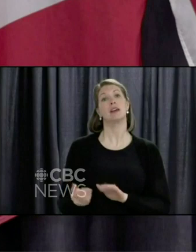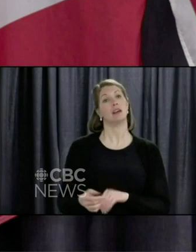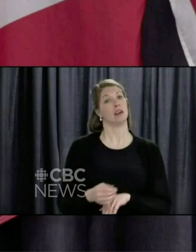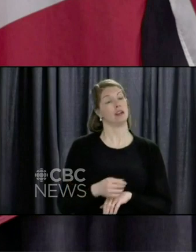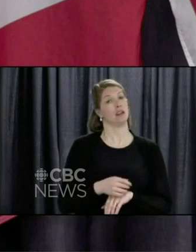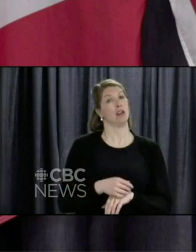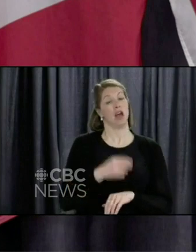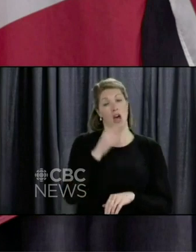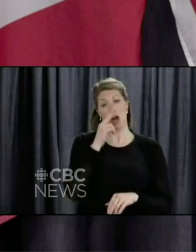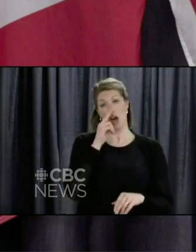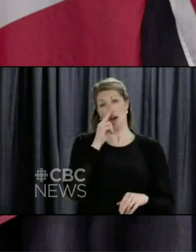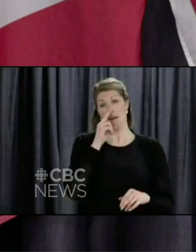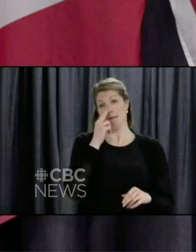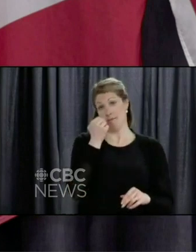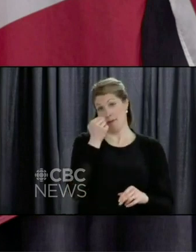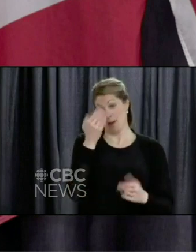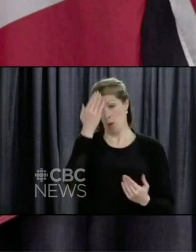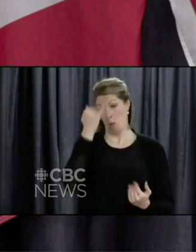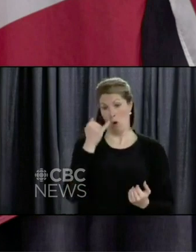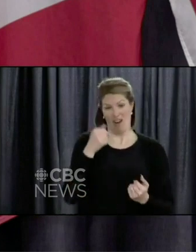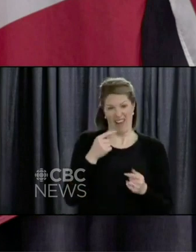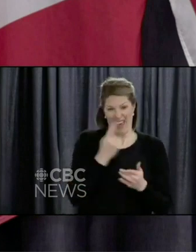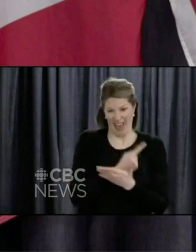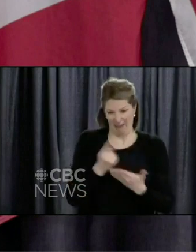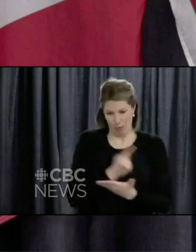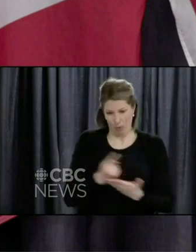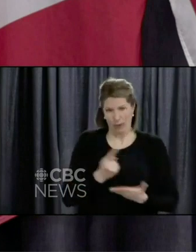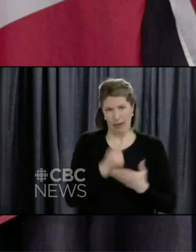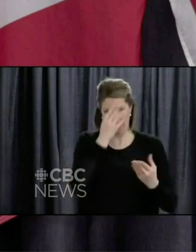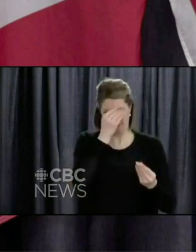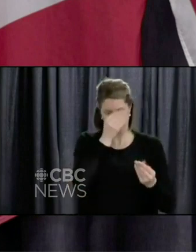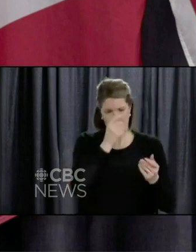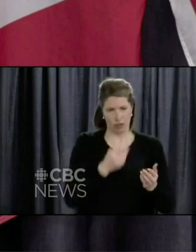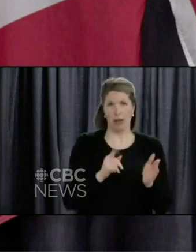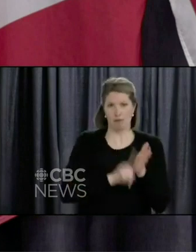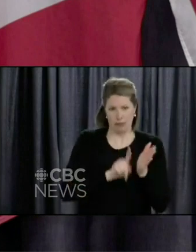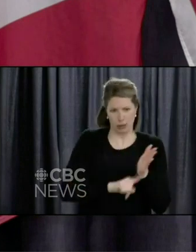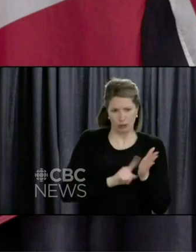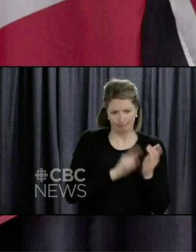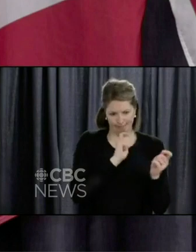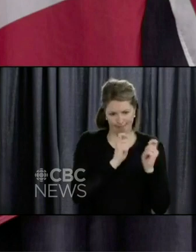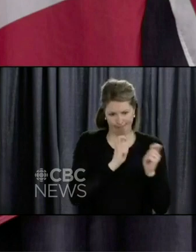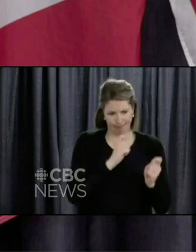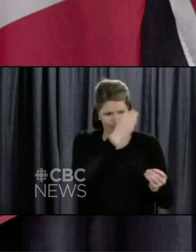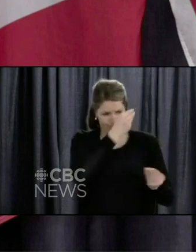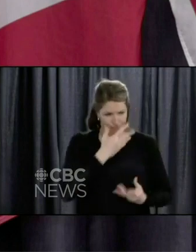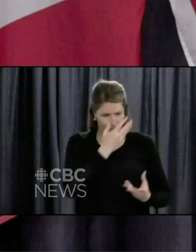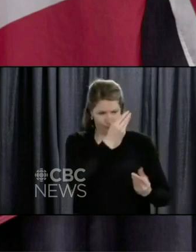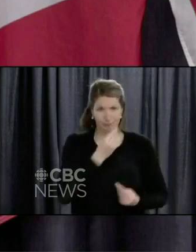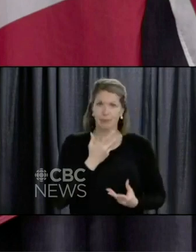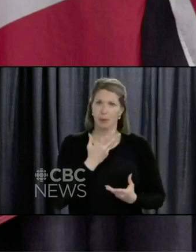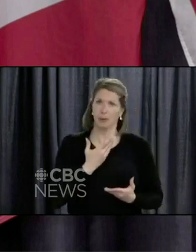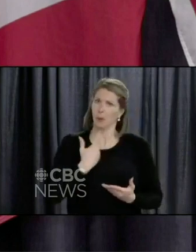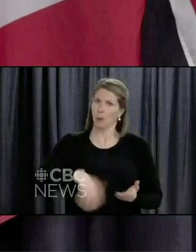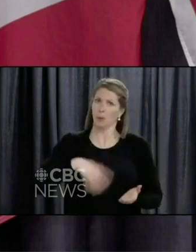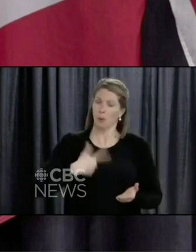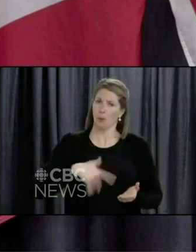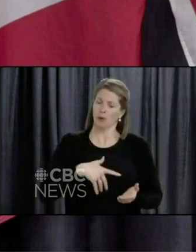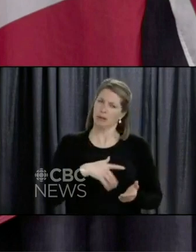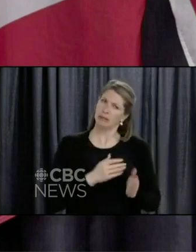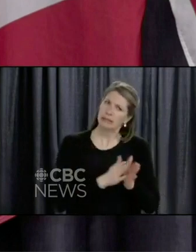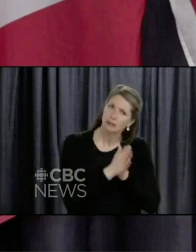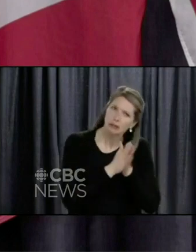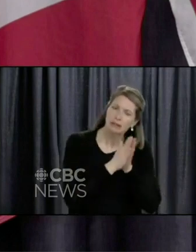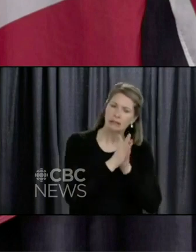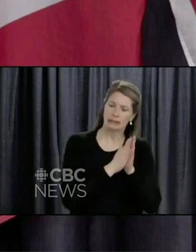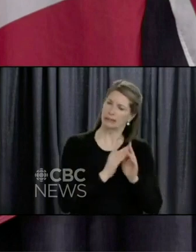around this, and we need to keep an eye on that. So from the point of view of the crucial things